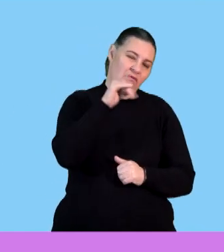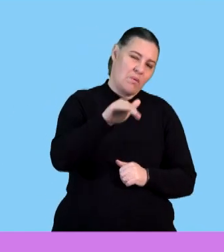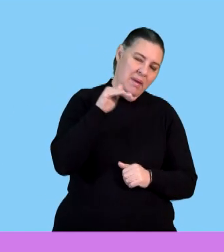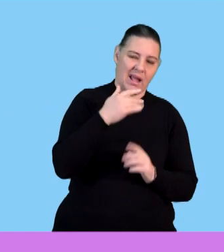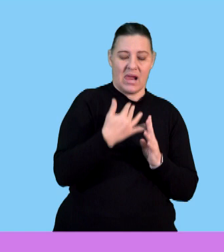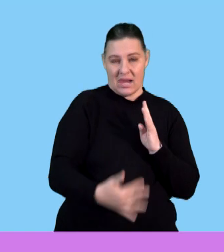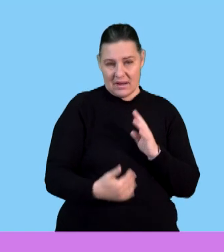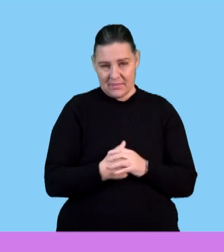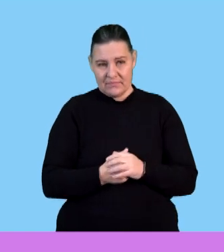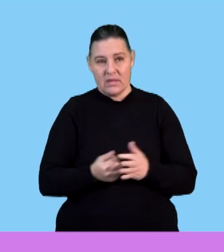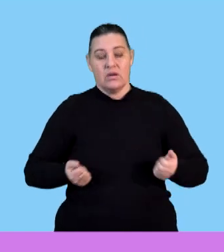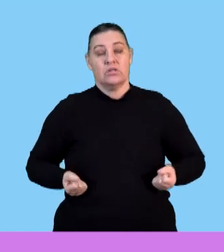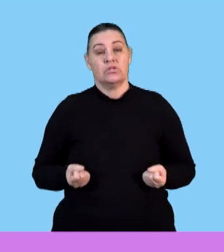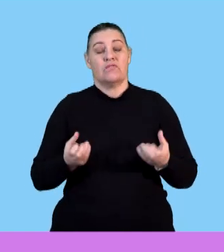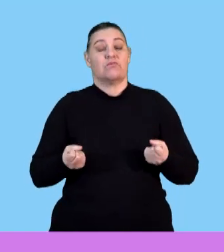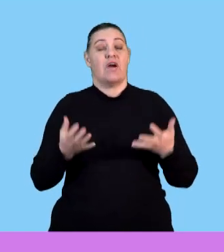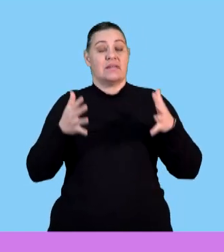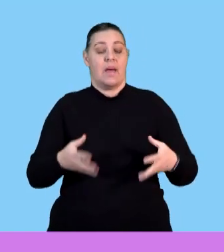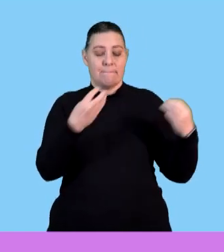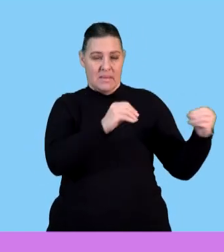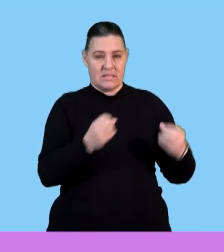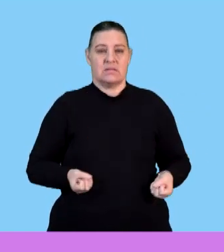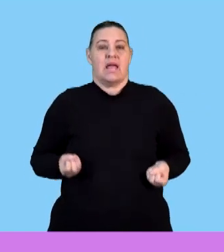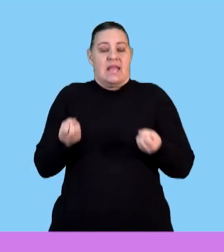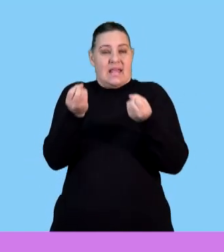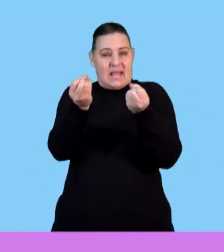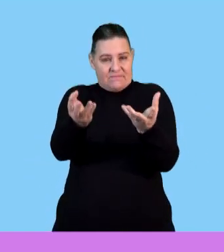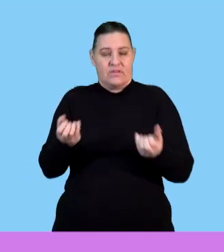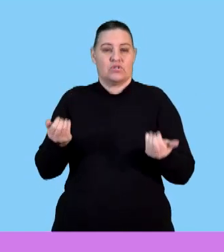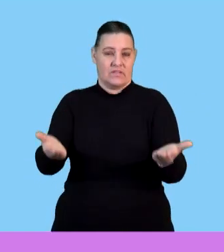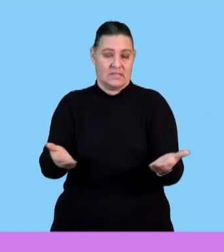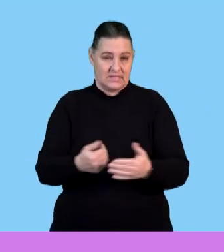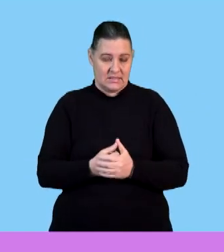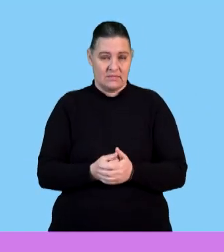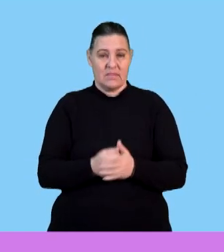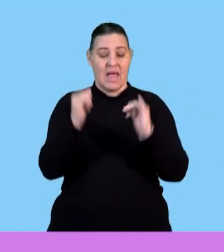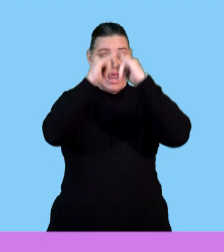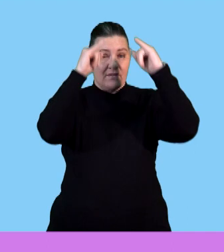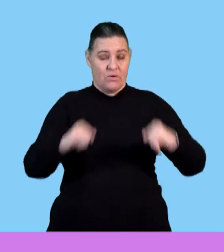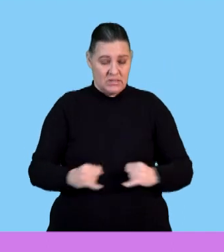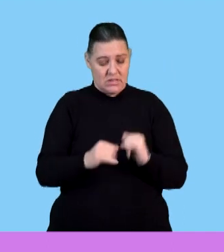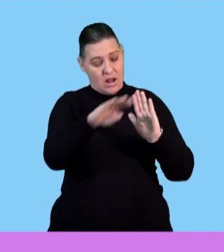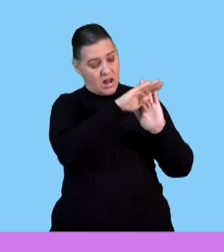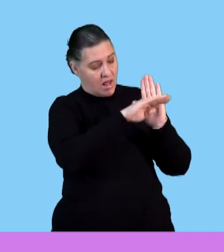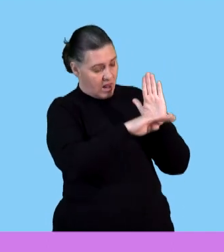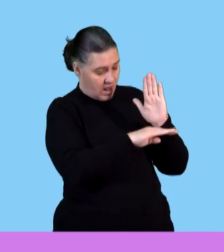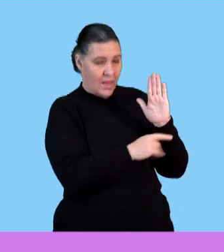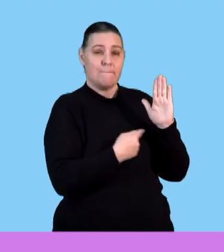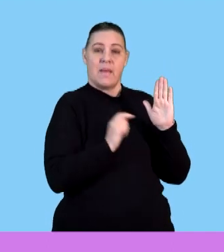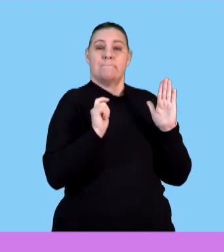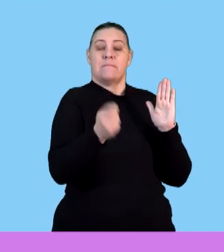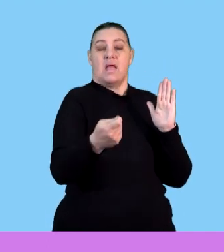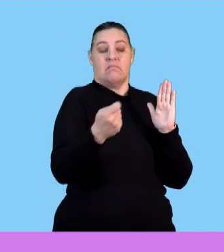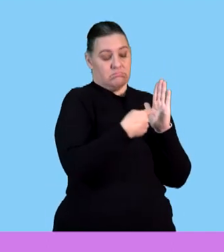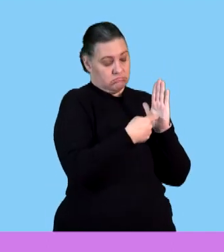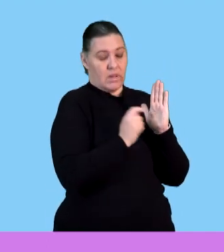banking, service provider, a business that provides a service, invoice, a list of goods or services provided with a